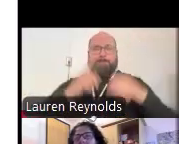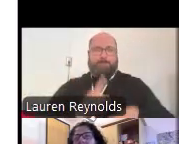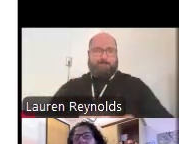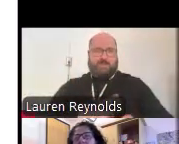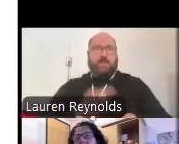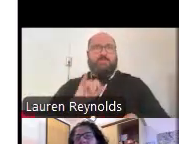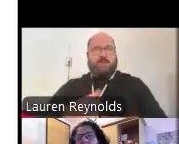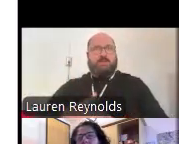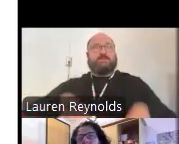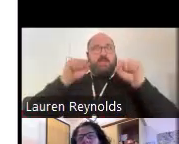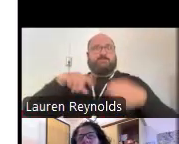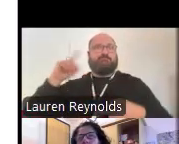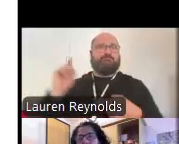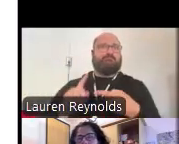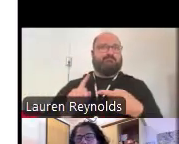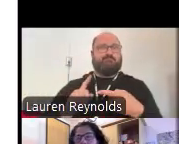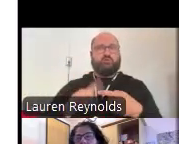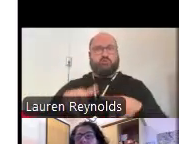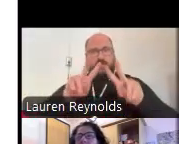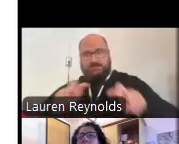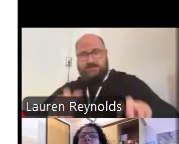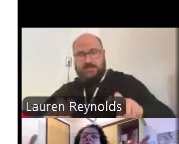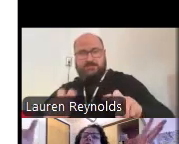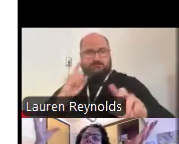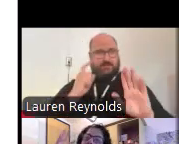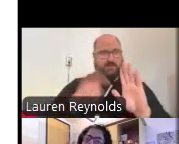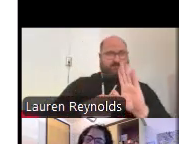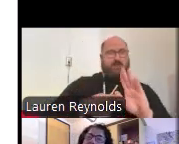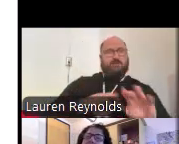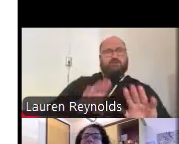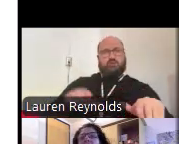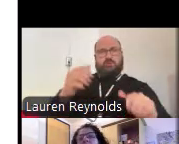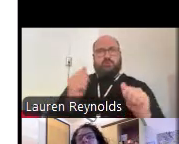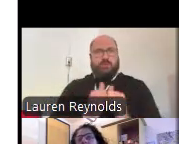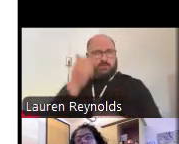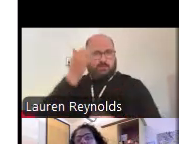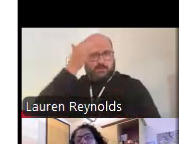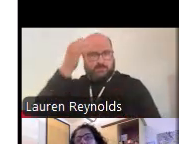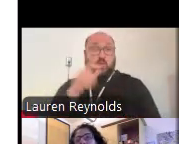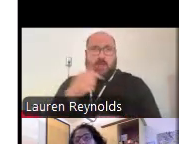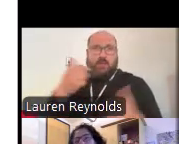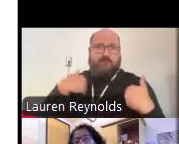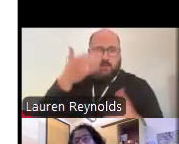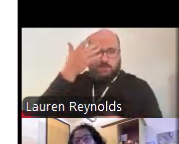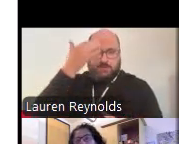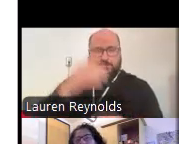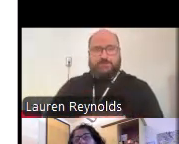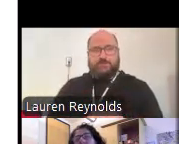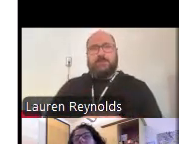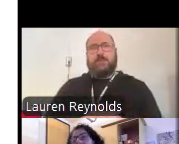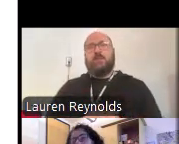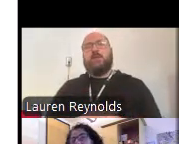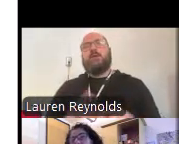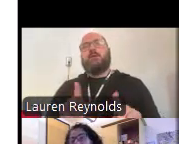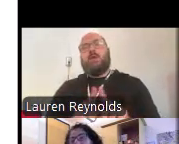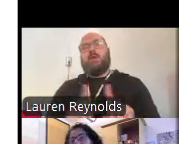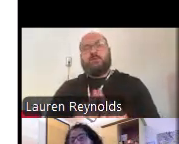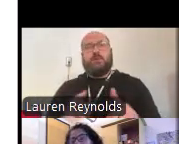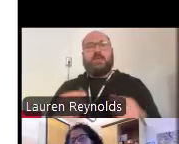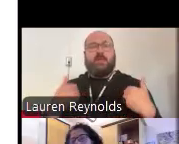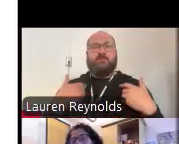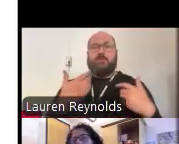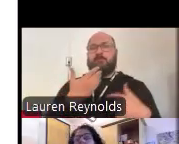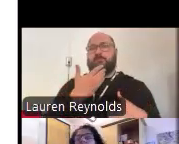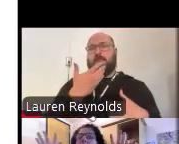that taken to assess children for autism. And then at the same time, Medicaid recently lifted age limits on broader use of diagnostic tools